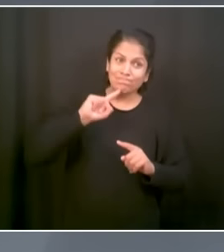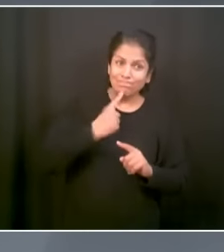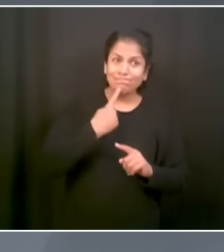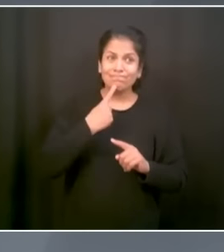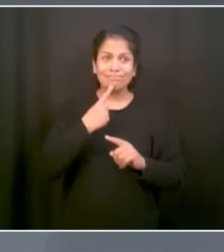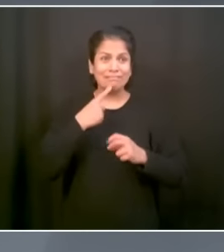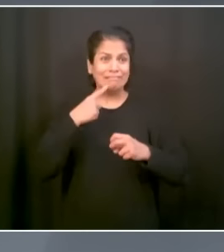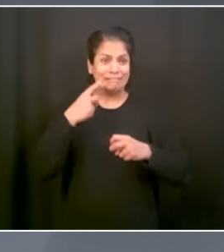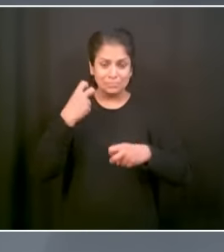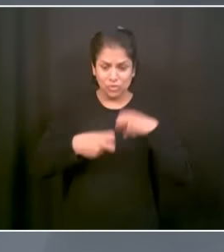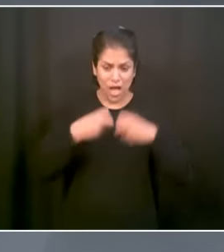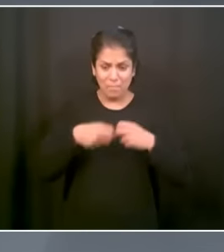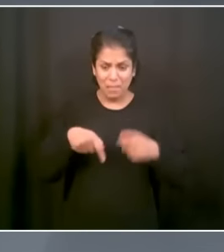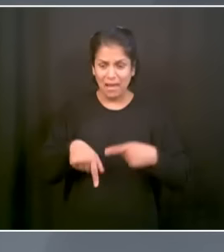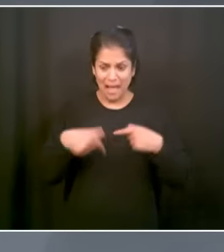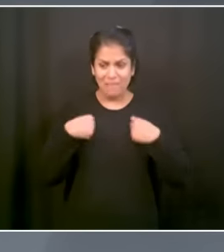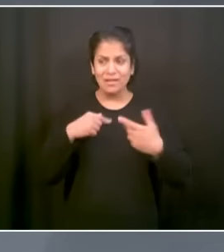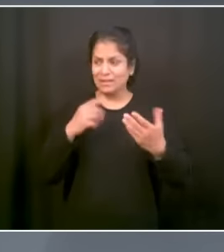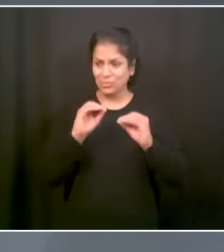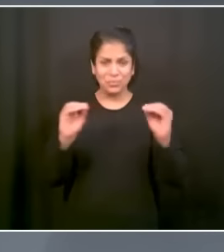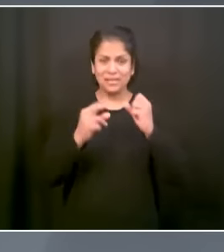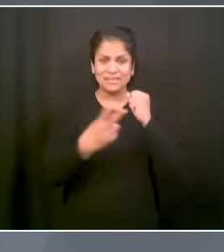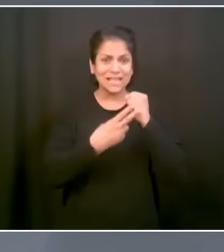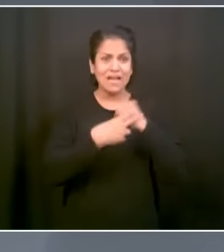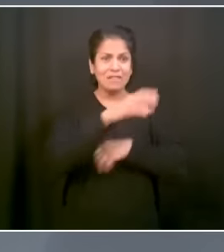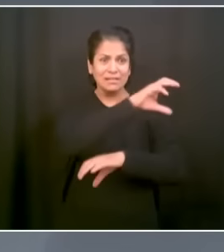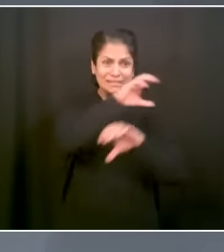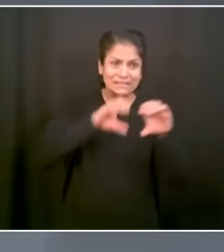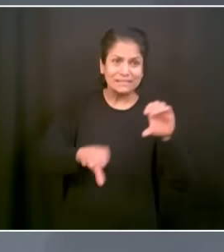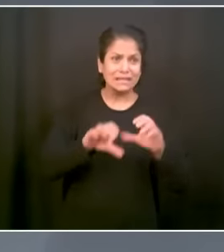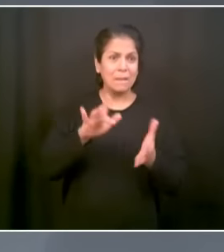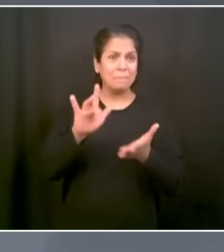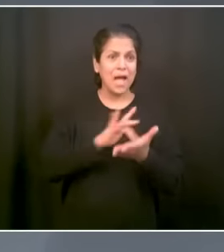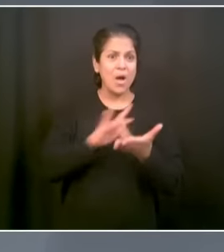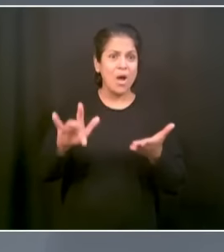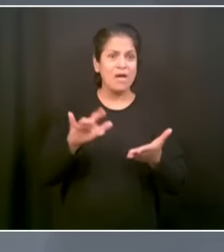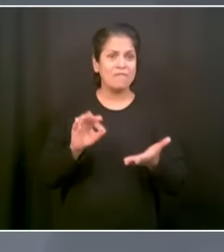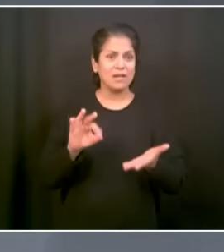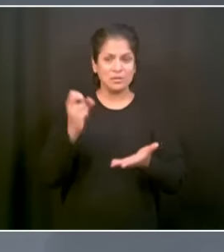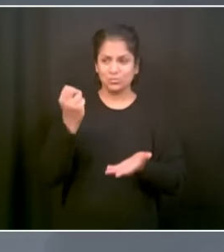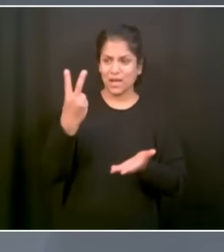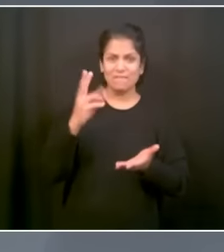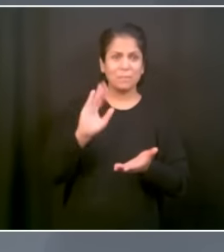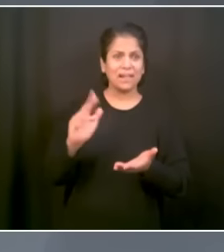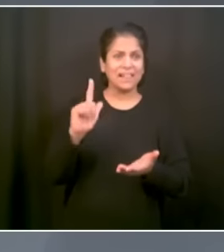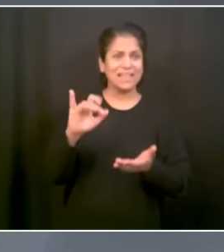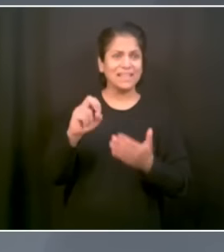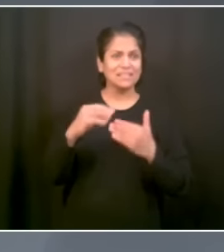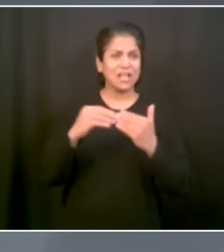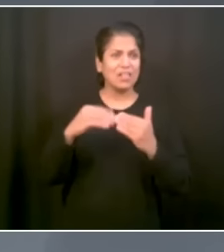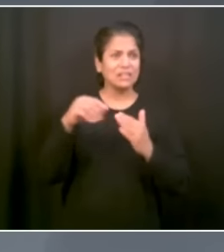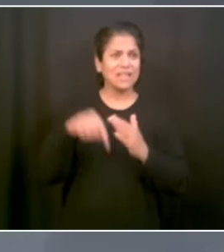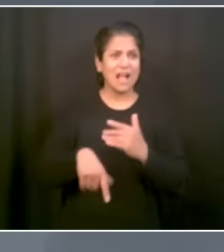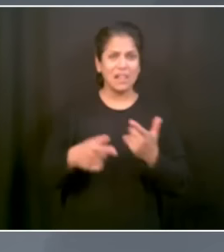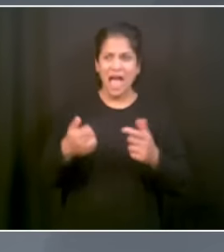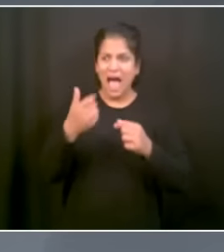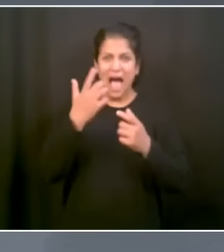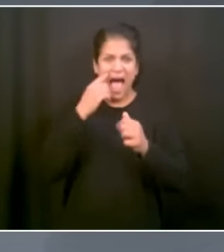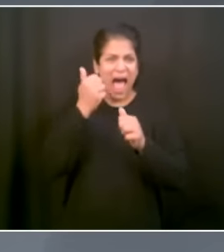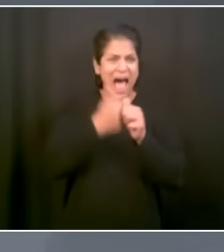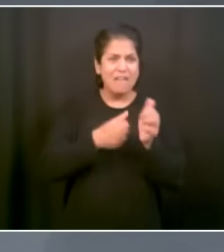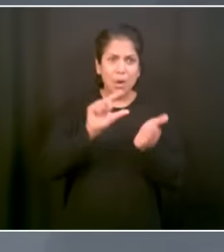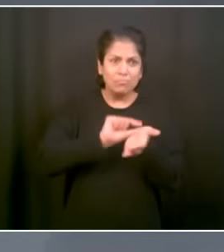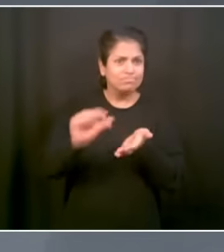our resolution of it will absolutely be interrogating every dollar that the city spends and ensuring that it's being spent effectively. However, that is one